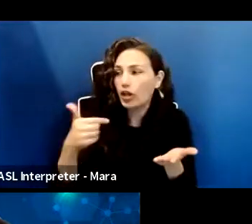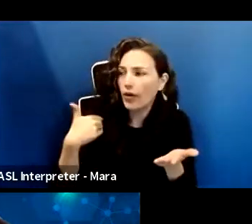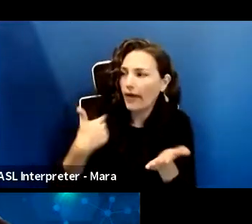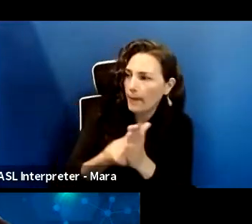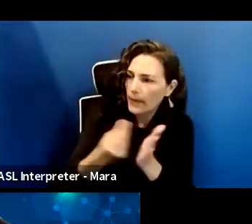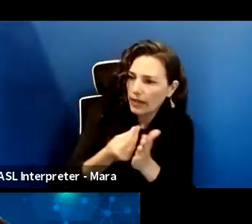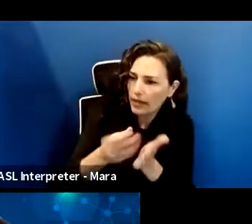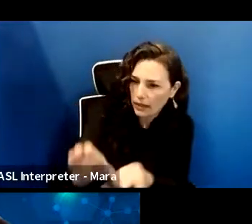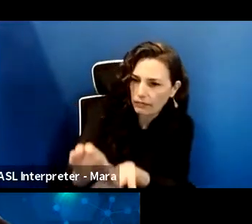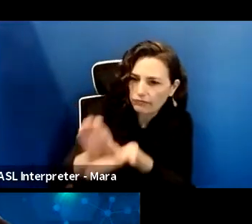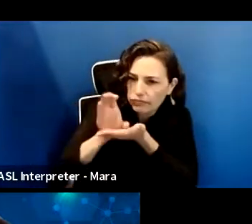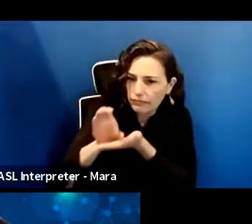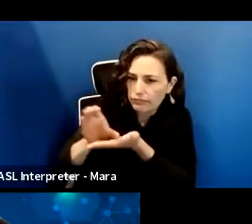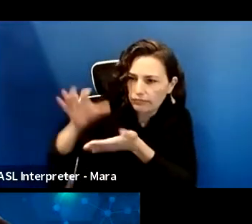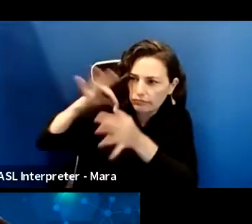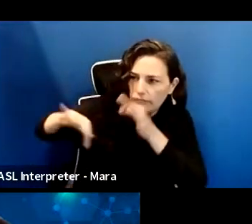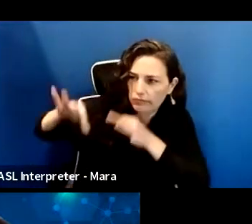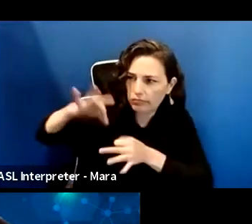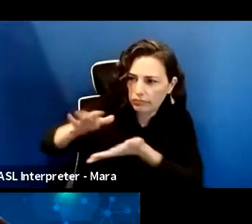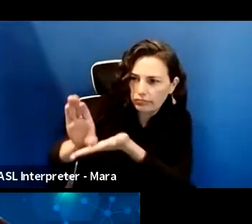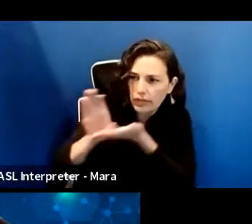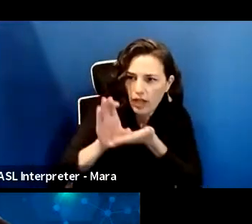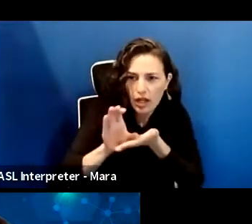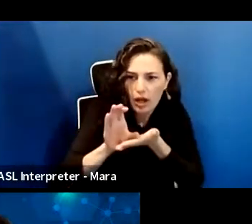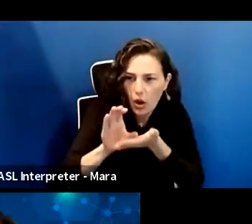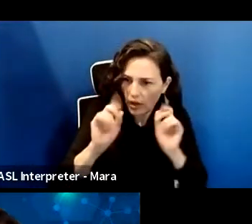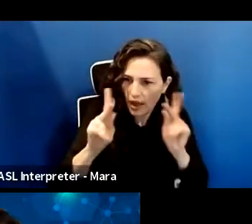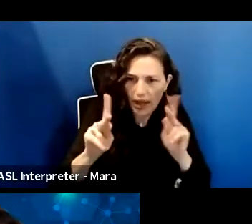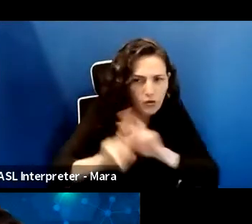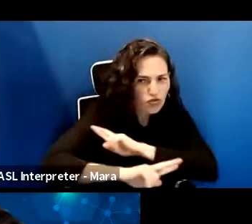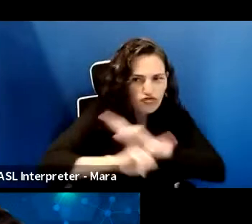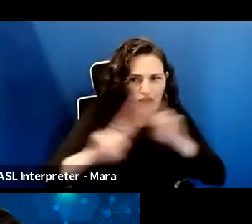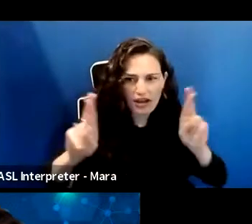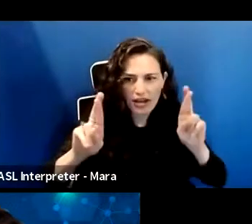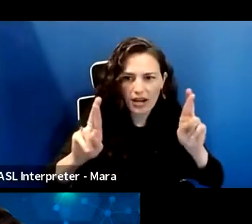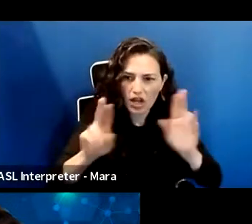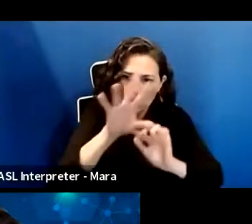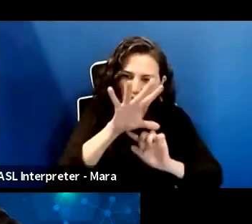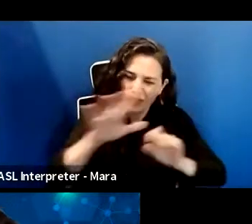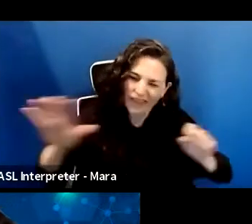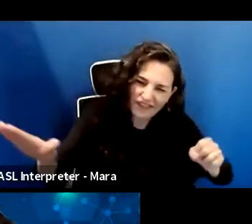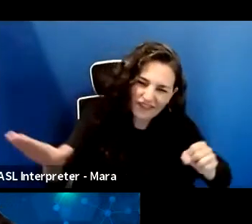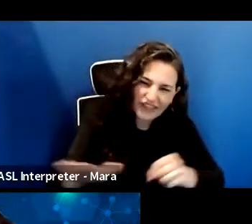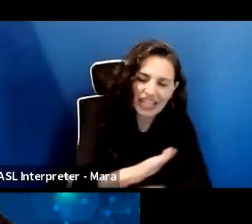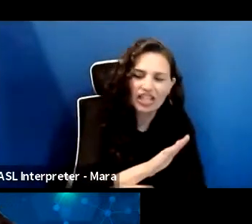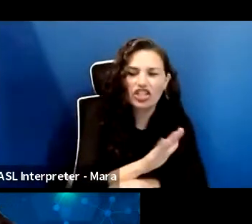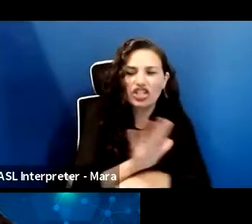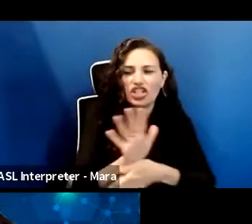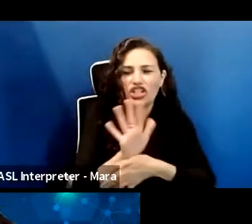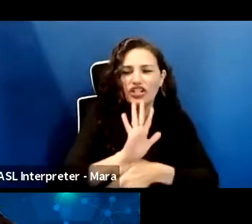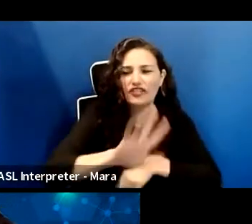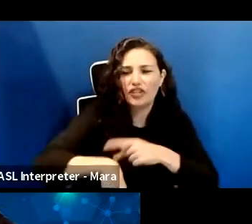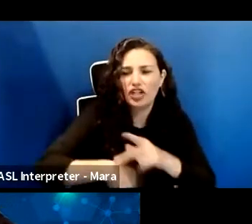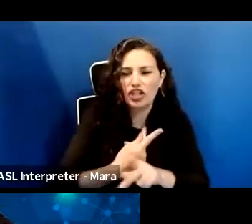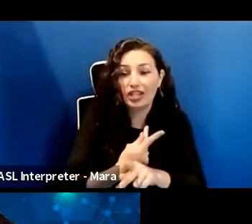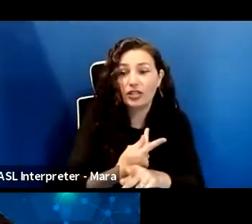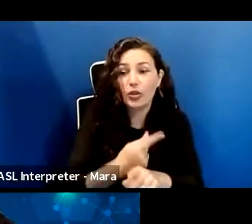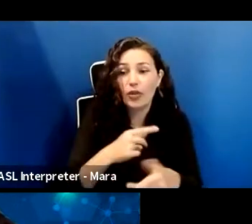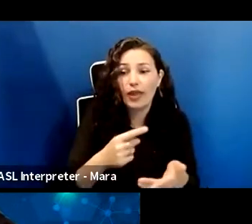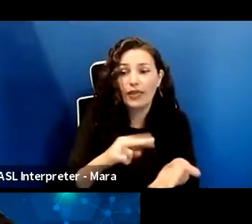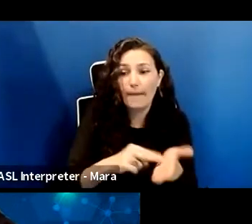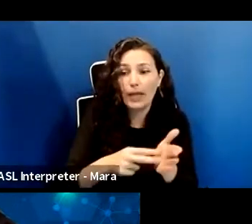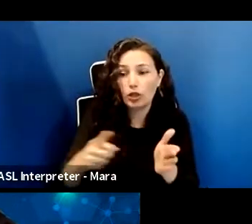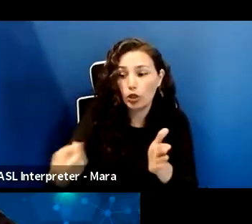you're ready to shoot the feature length version of this project. So you're signing a new agreement for that feature